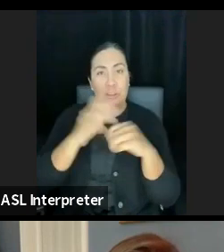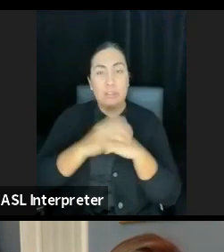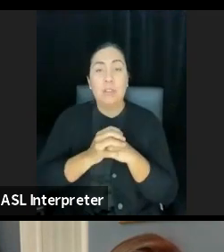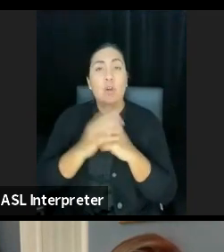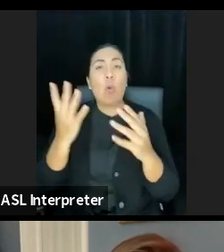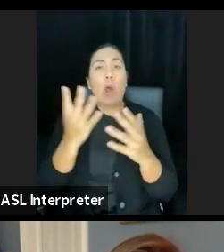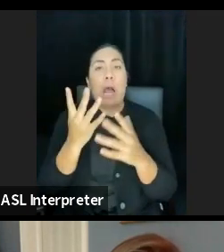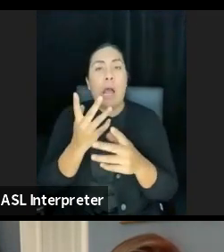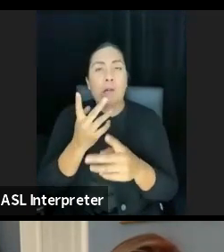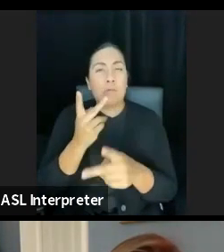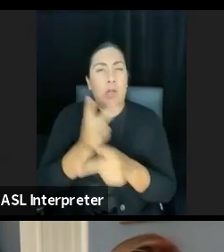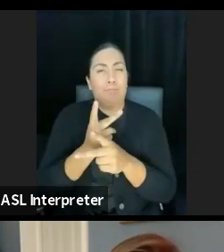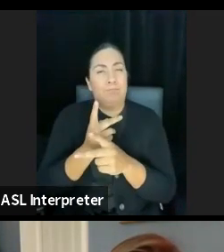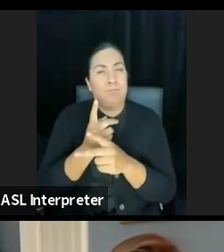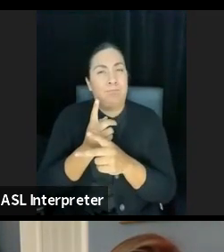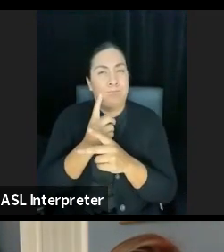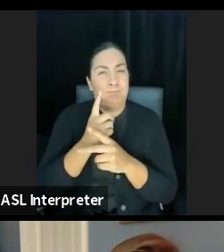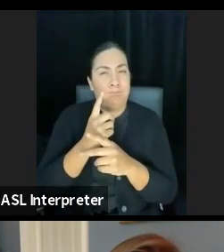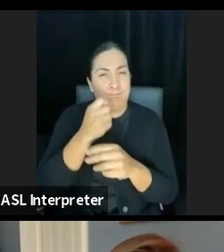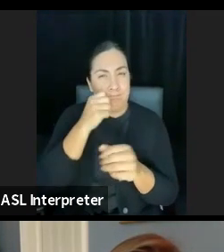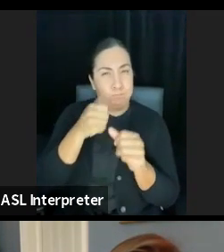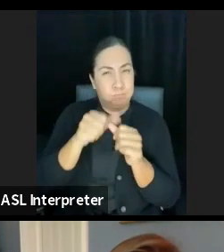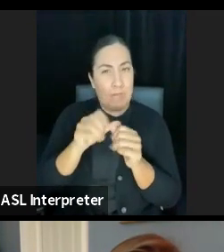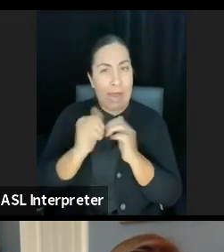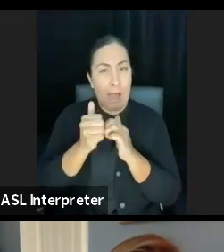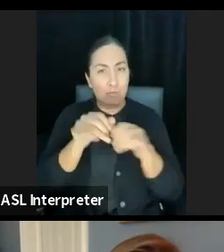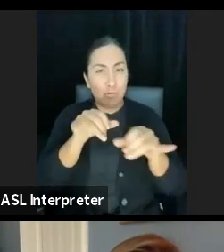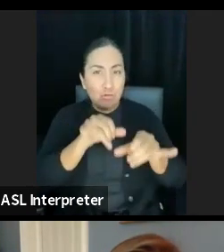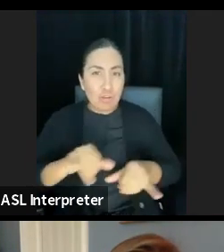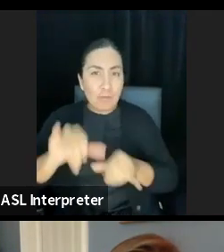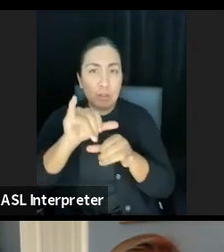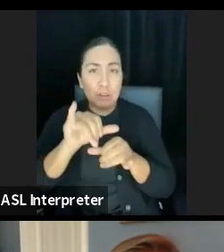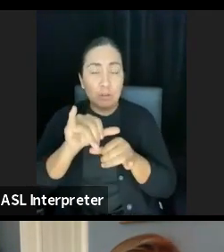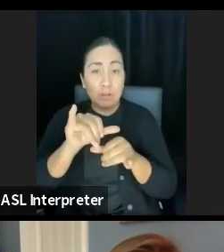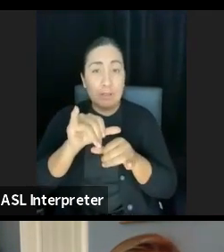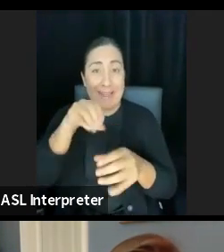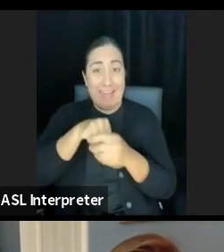this moment, we're all being asked to say yes to the reality of being human.